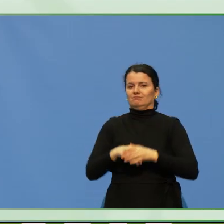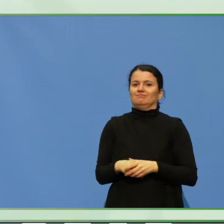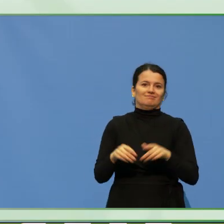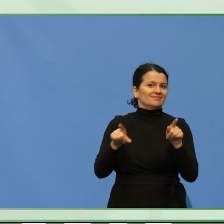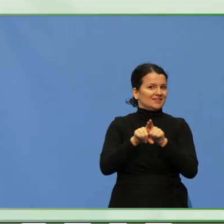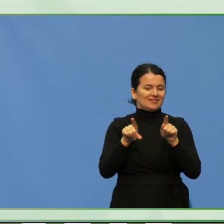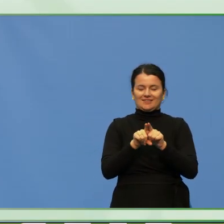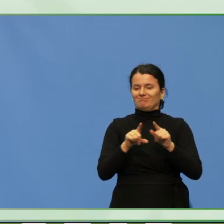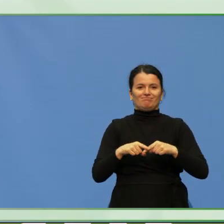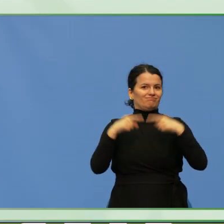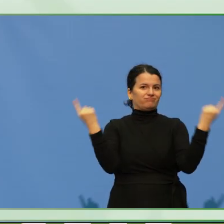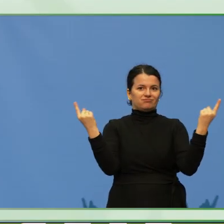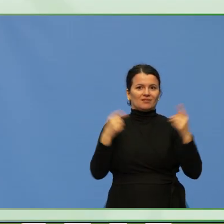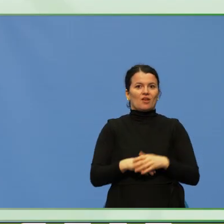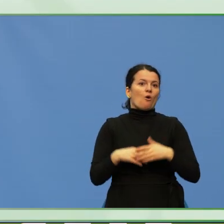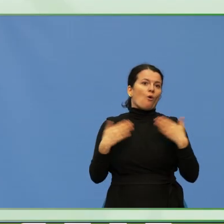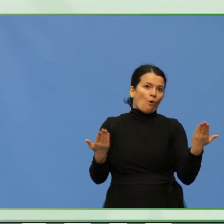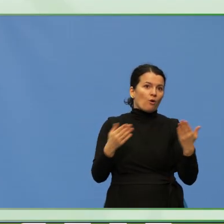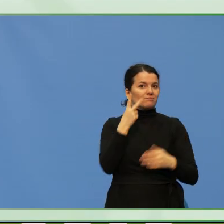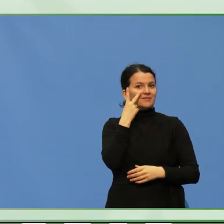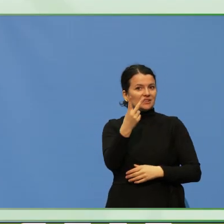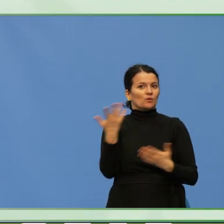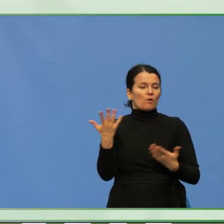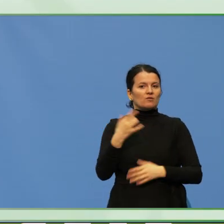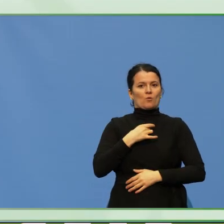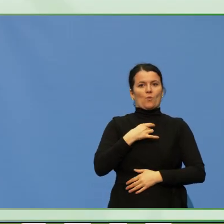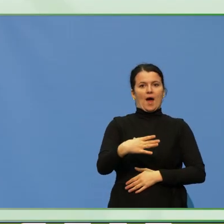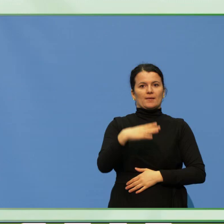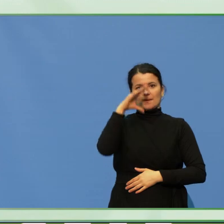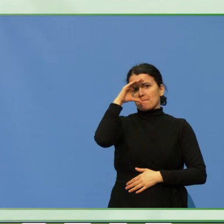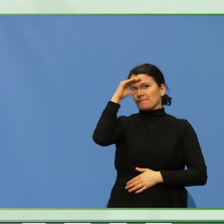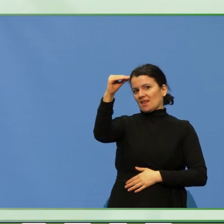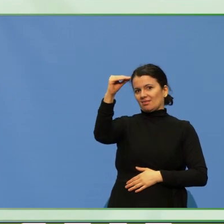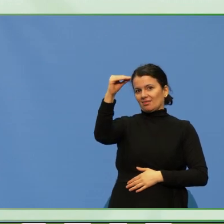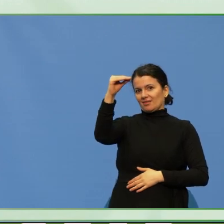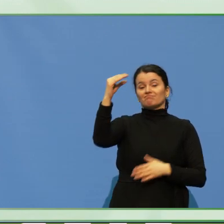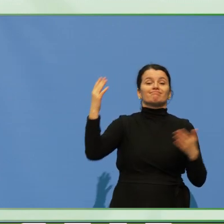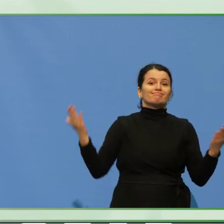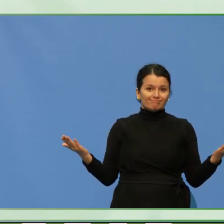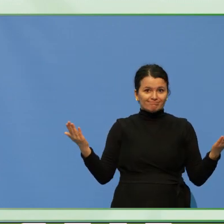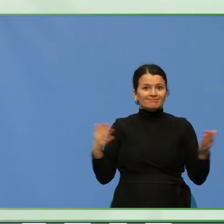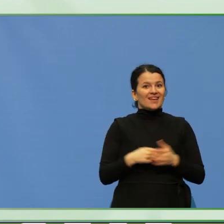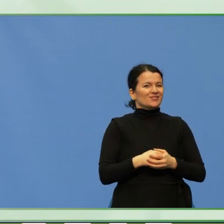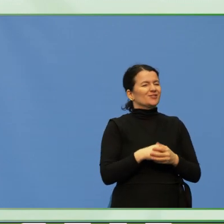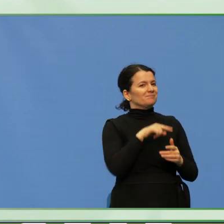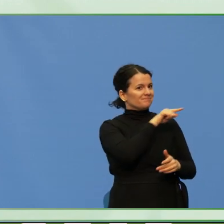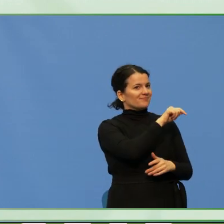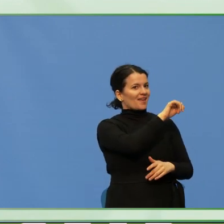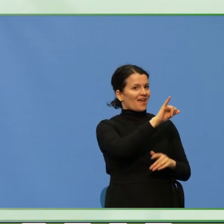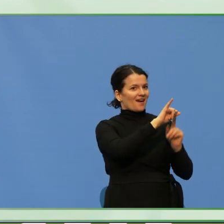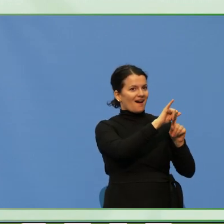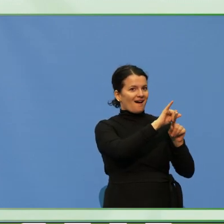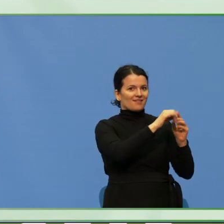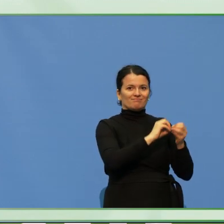but also white and male. And so how do you really think about this becomes incredibly important. And I think